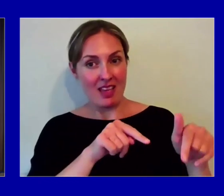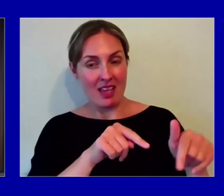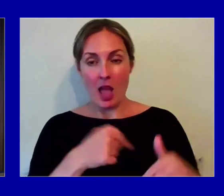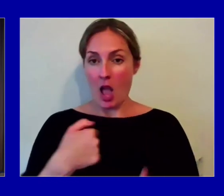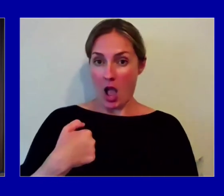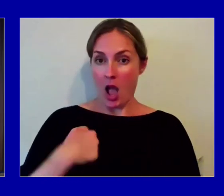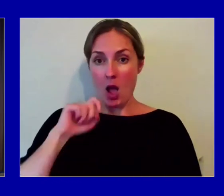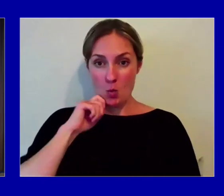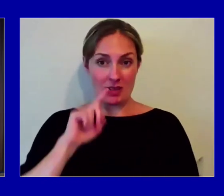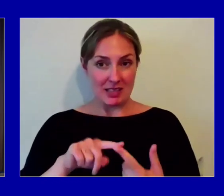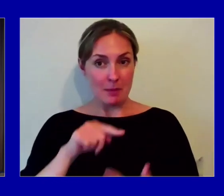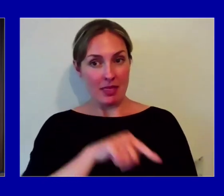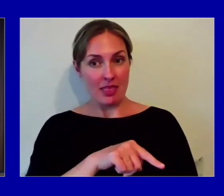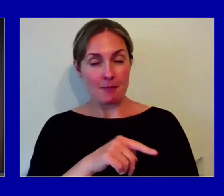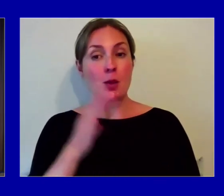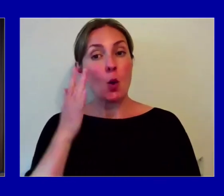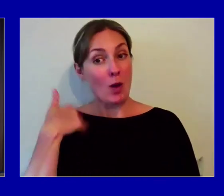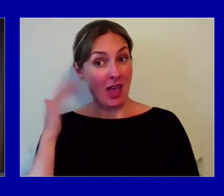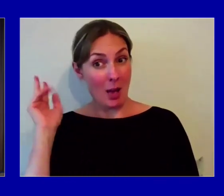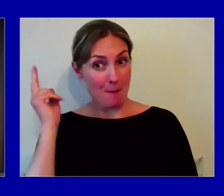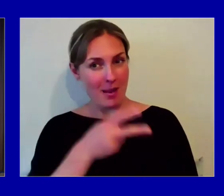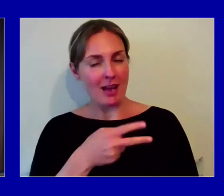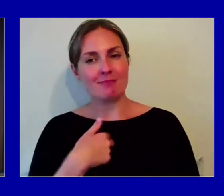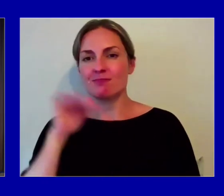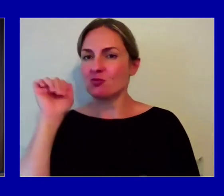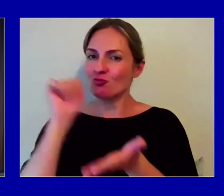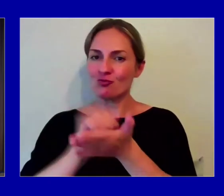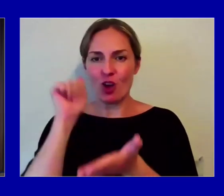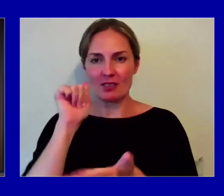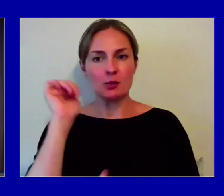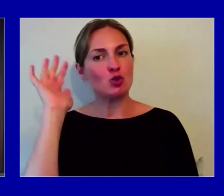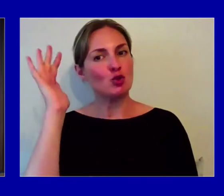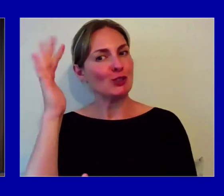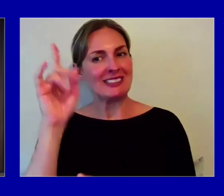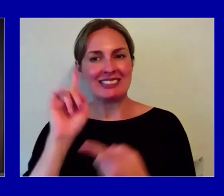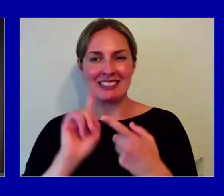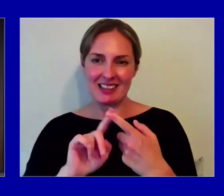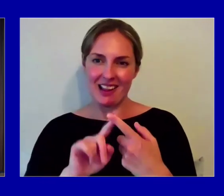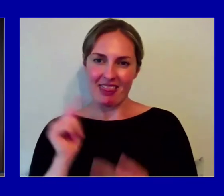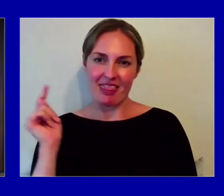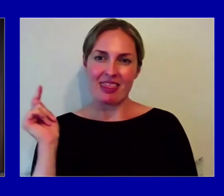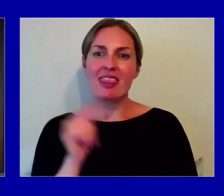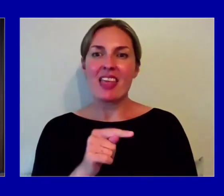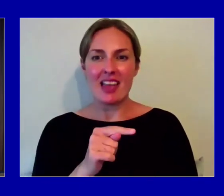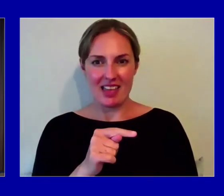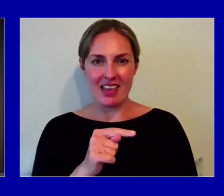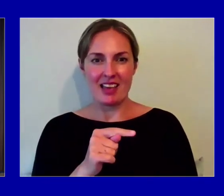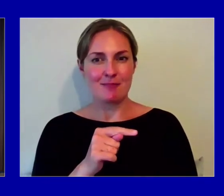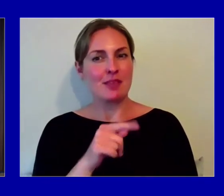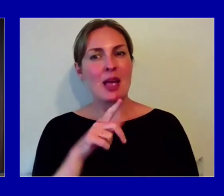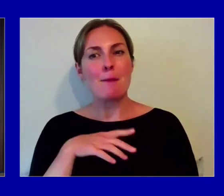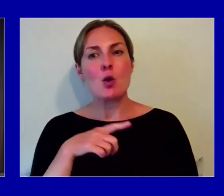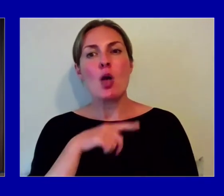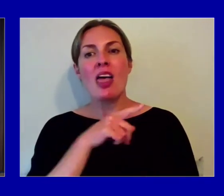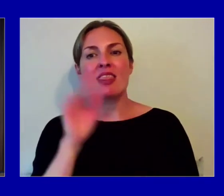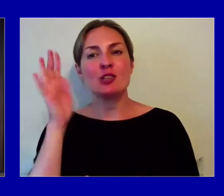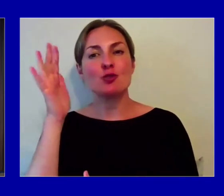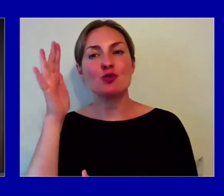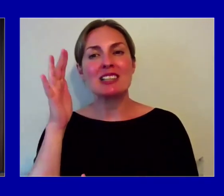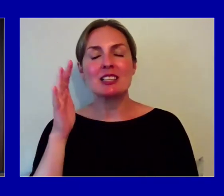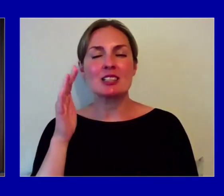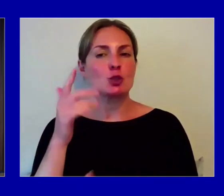trees were the only live trees in that forest the next morning. They were too big to burn. And what's